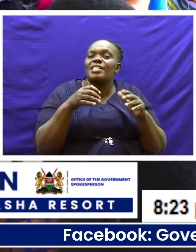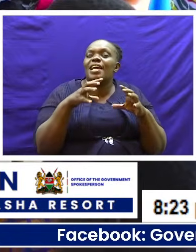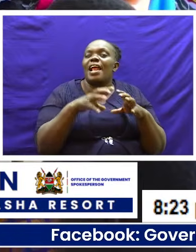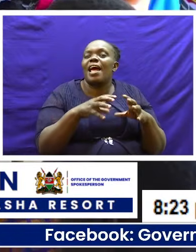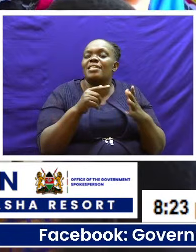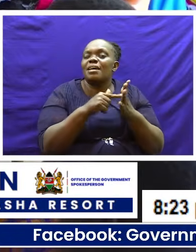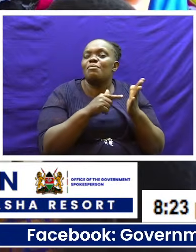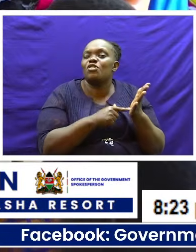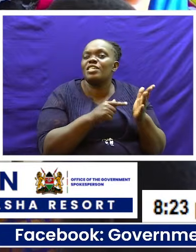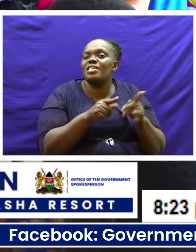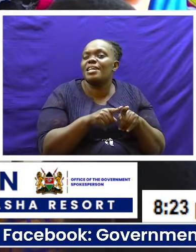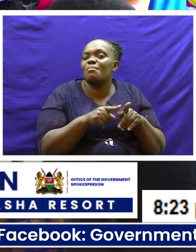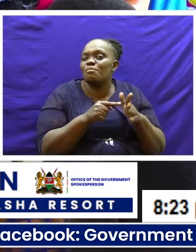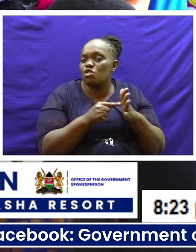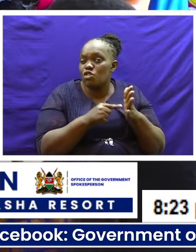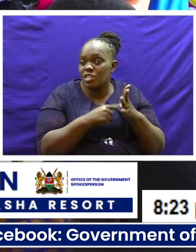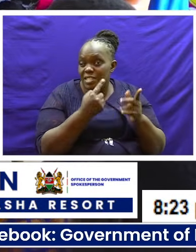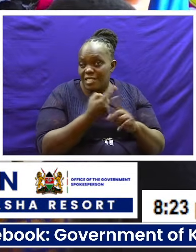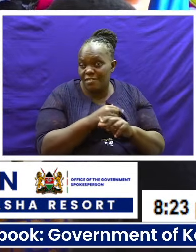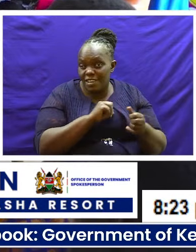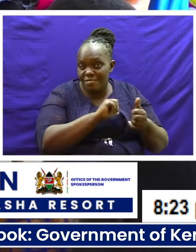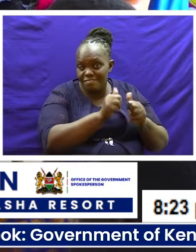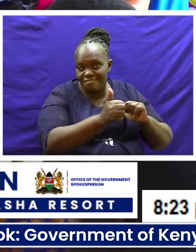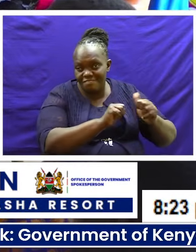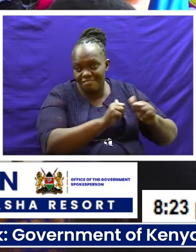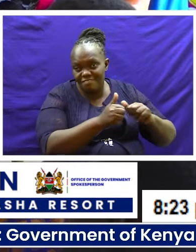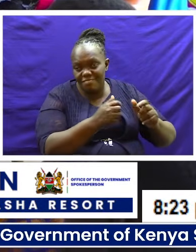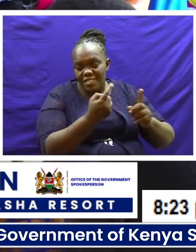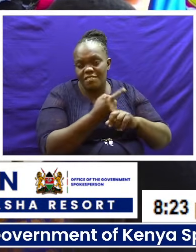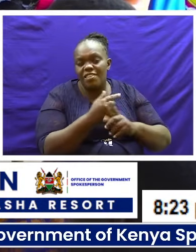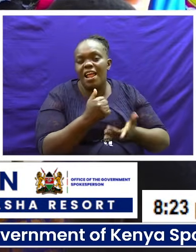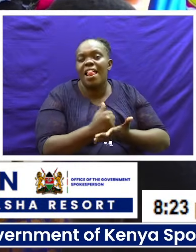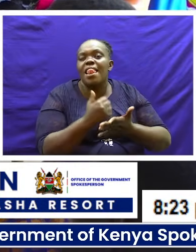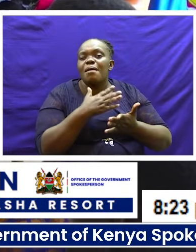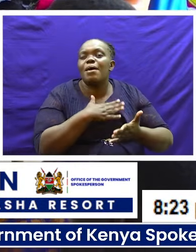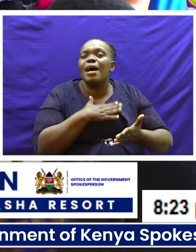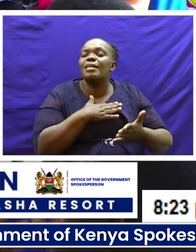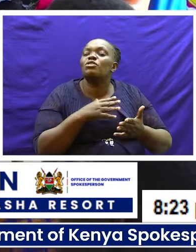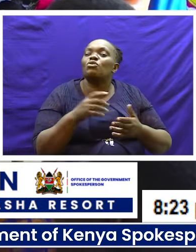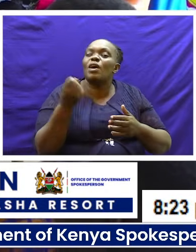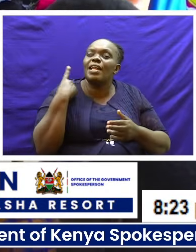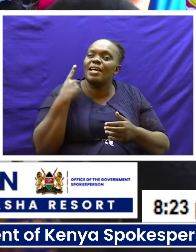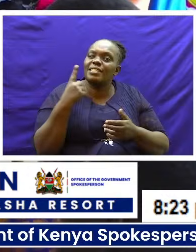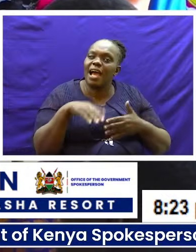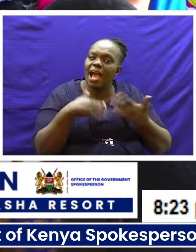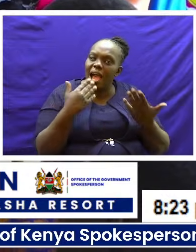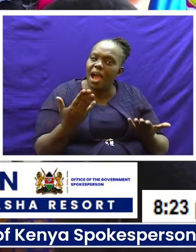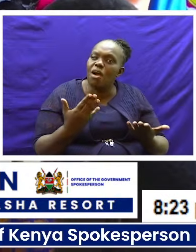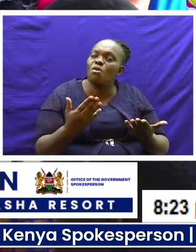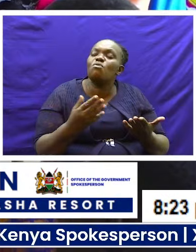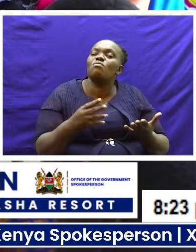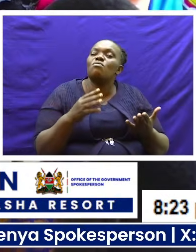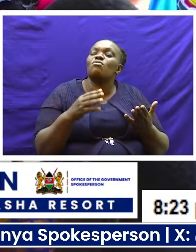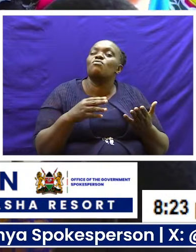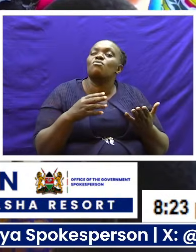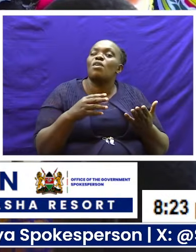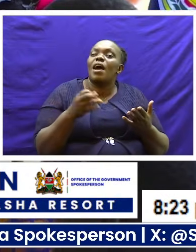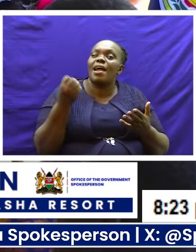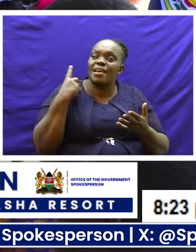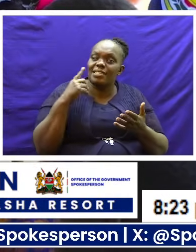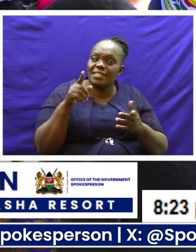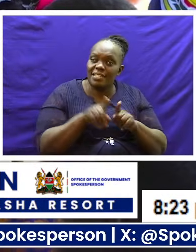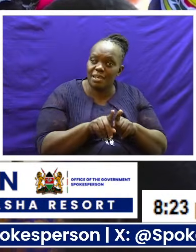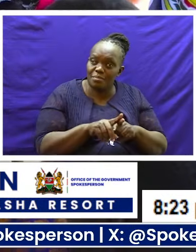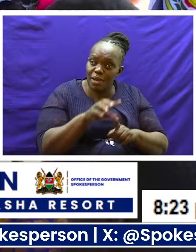points, cut-off points, course competition. Please help us to understand how KUCCPS balances merit, student choice, and availability